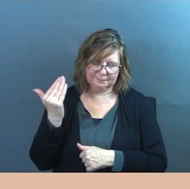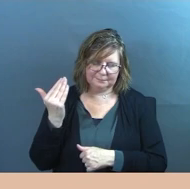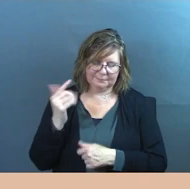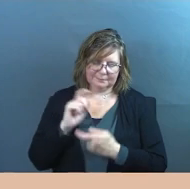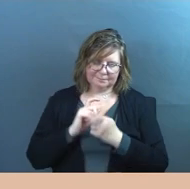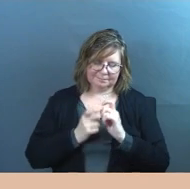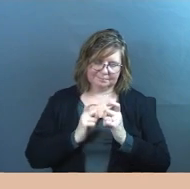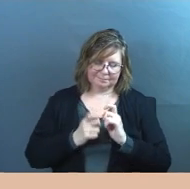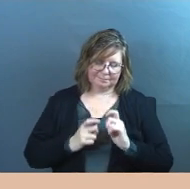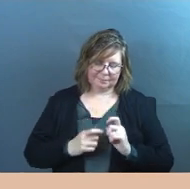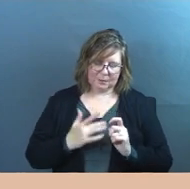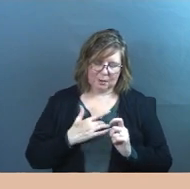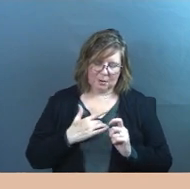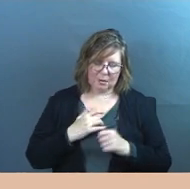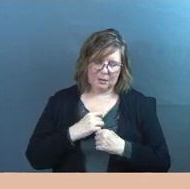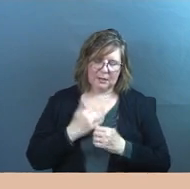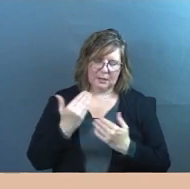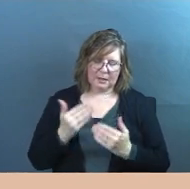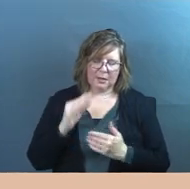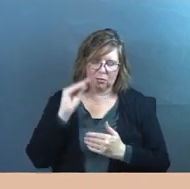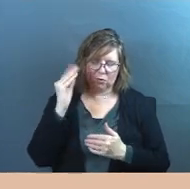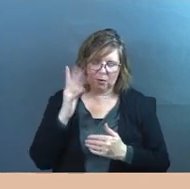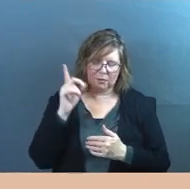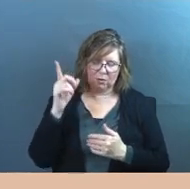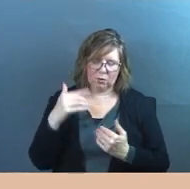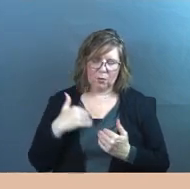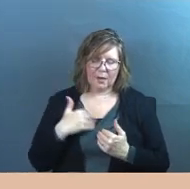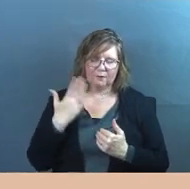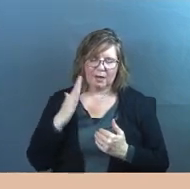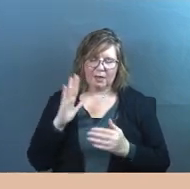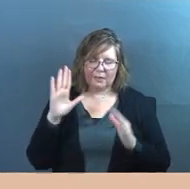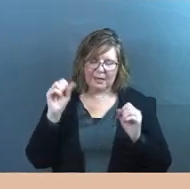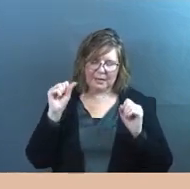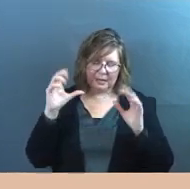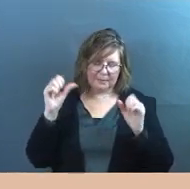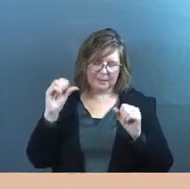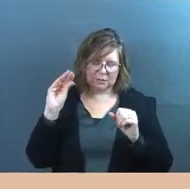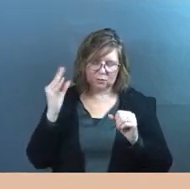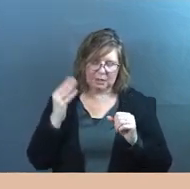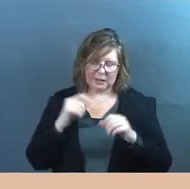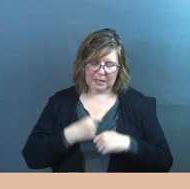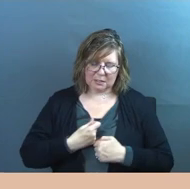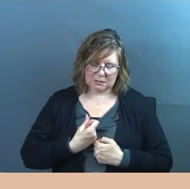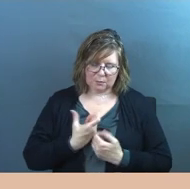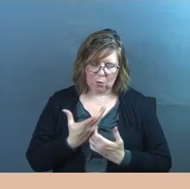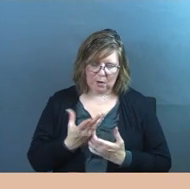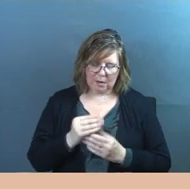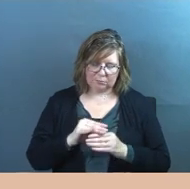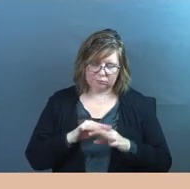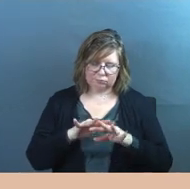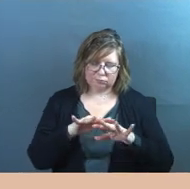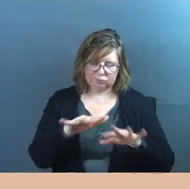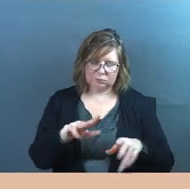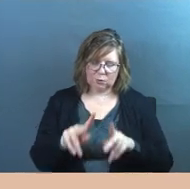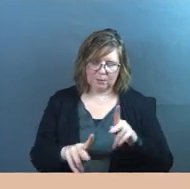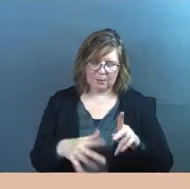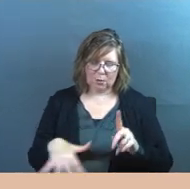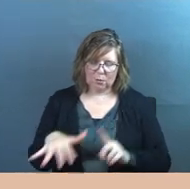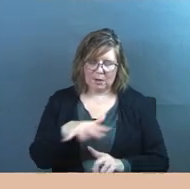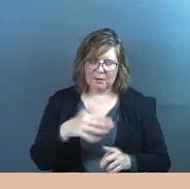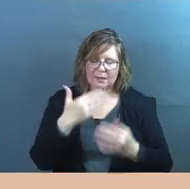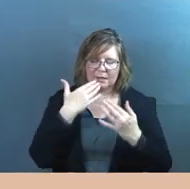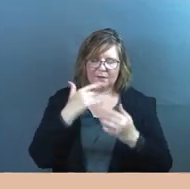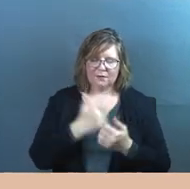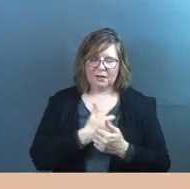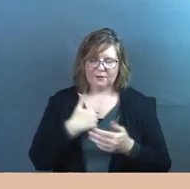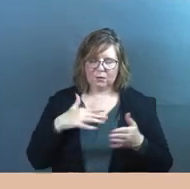Make our hearts new, Jesus, and let the grace that you have, God, that amazing grace, let it pour out of us to those around us.